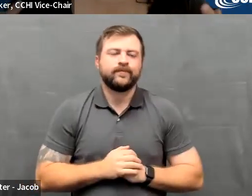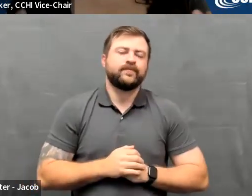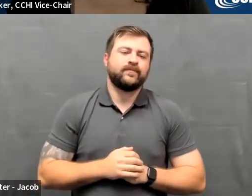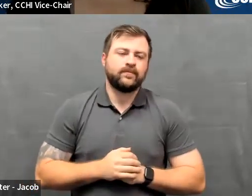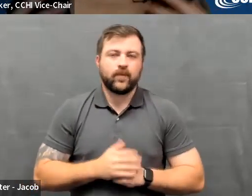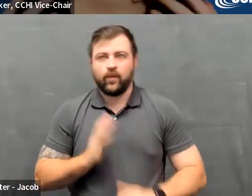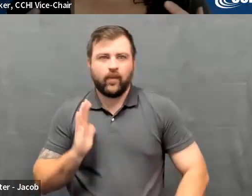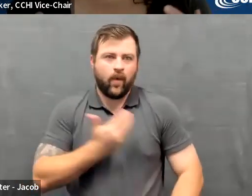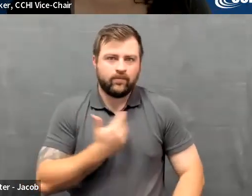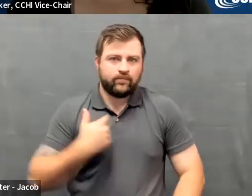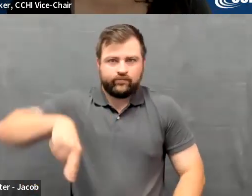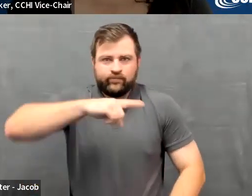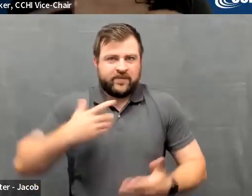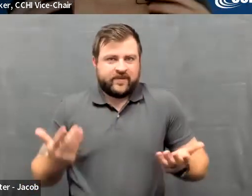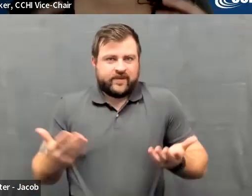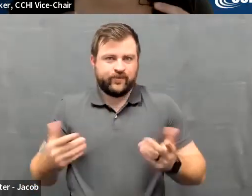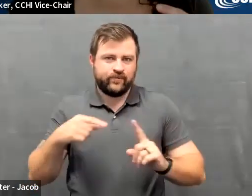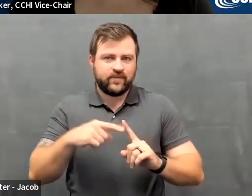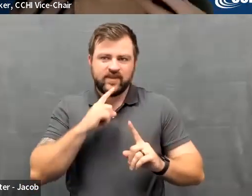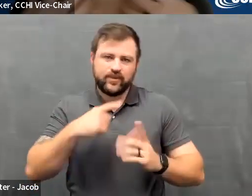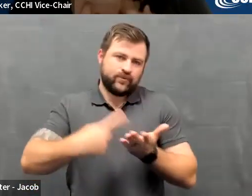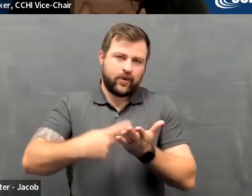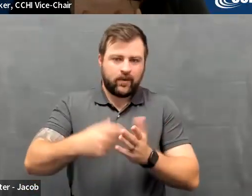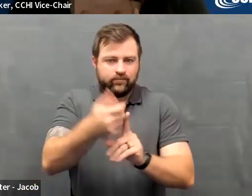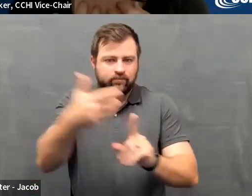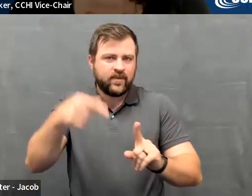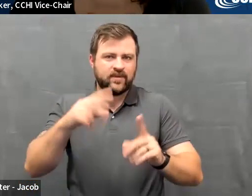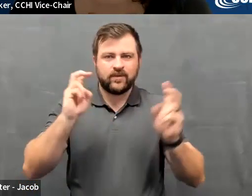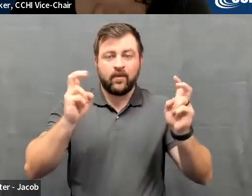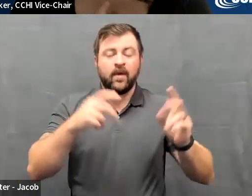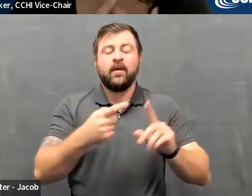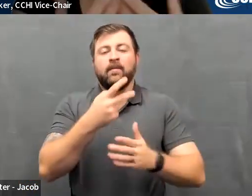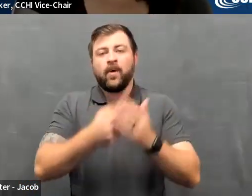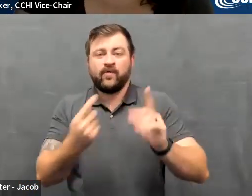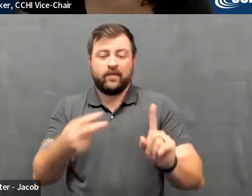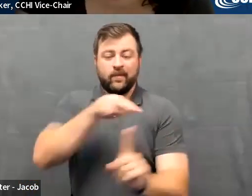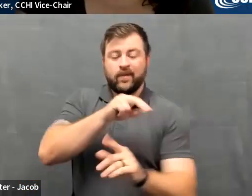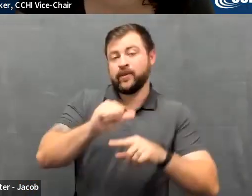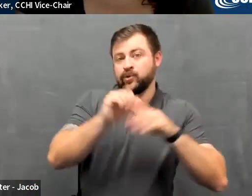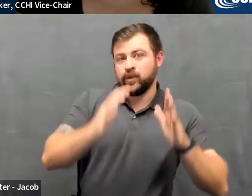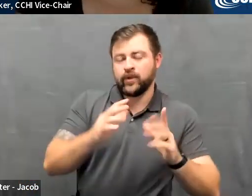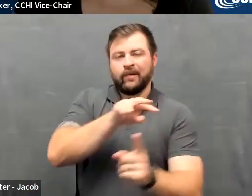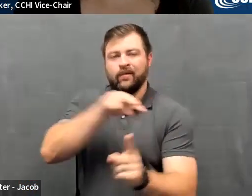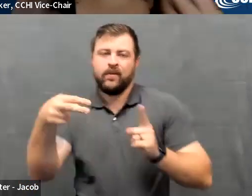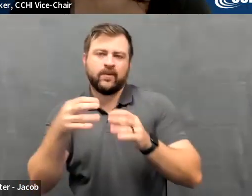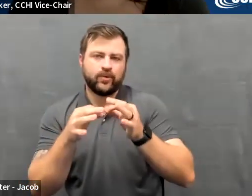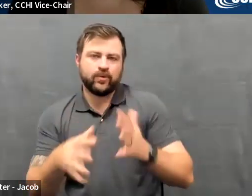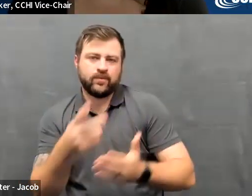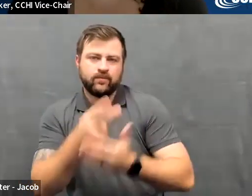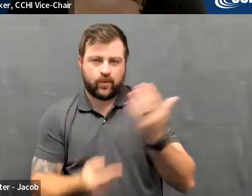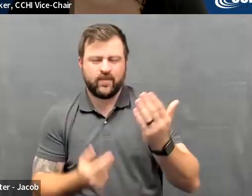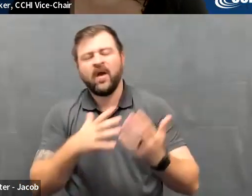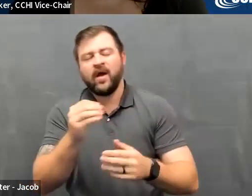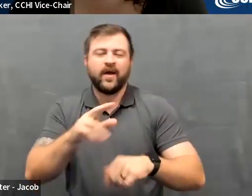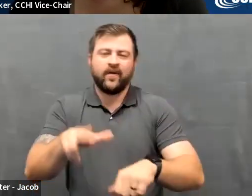we're all here to talk about this topic, both from the perspective of trainers and the perspective of interpreters, and of